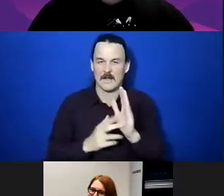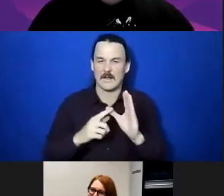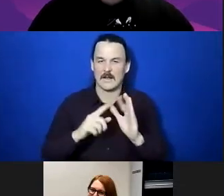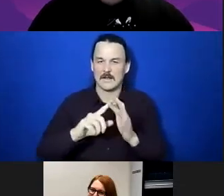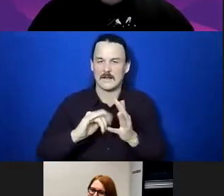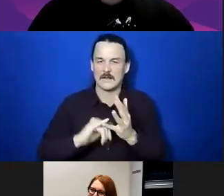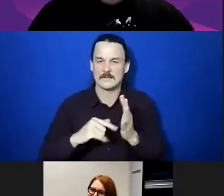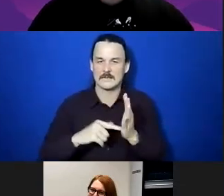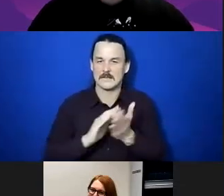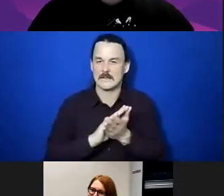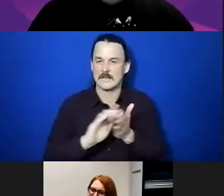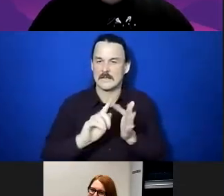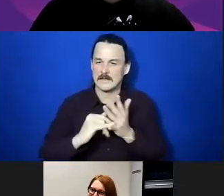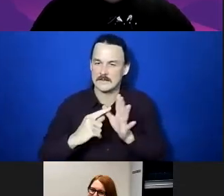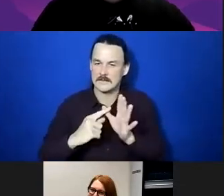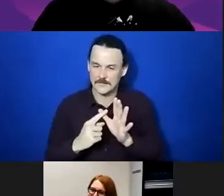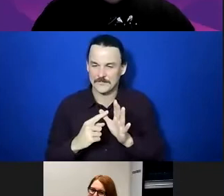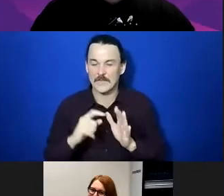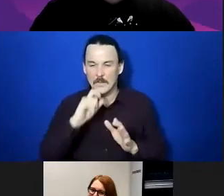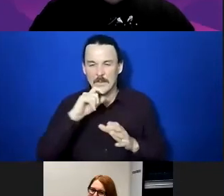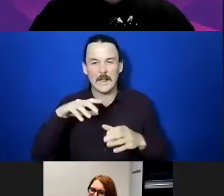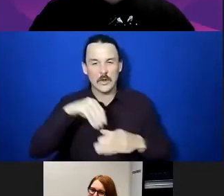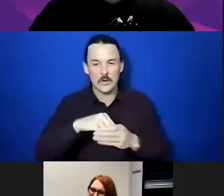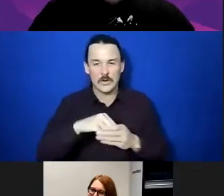will include both chloroform and ether.